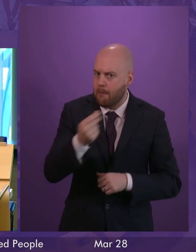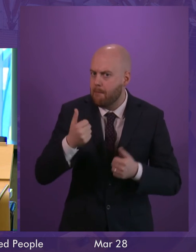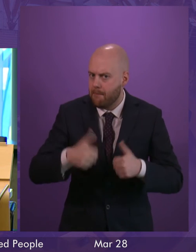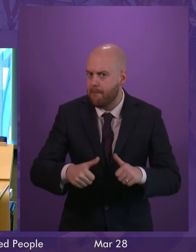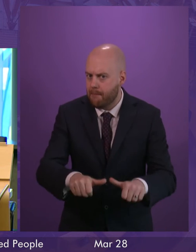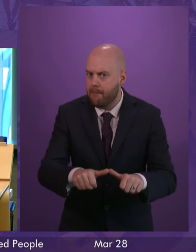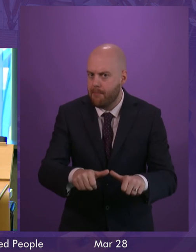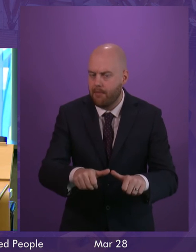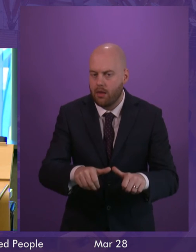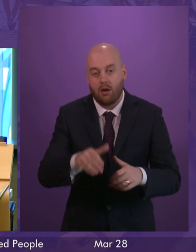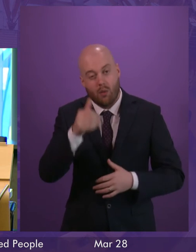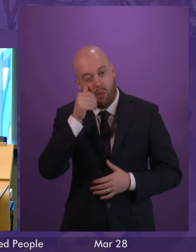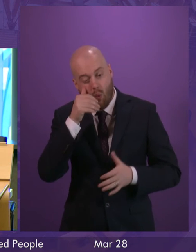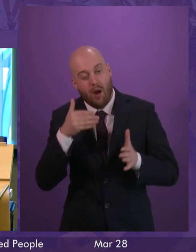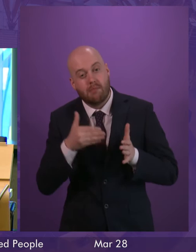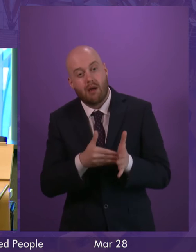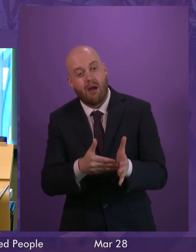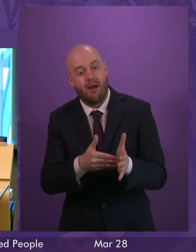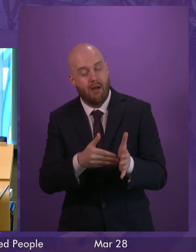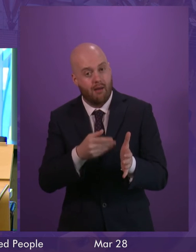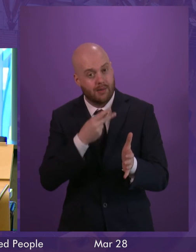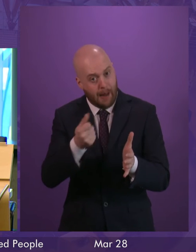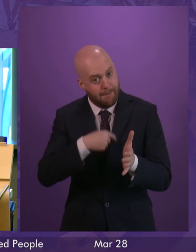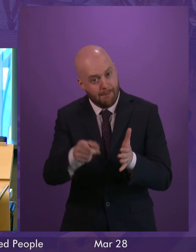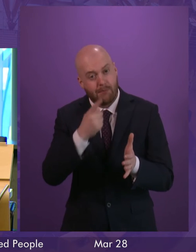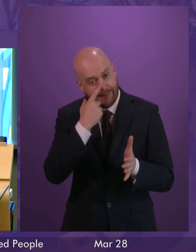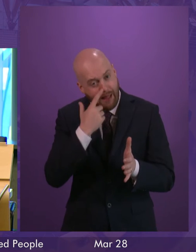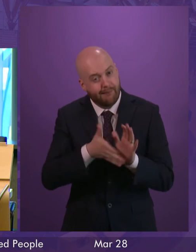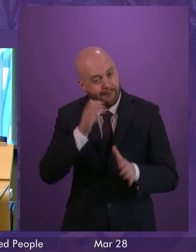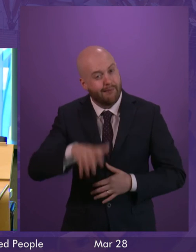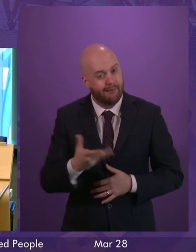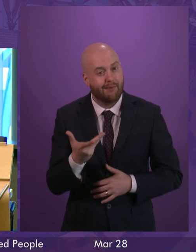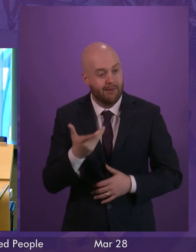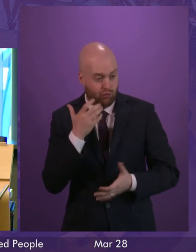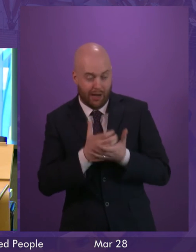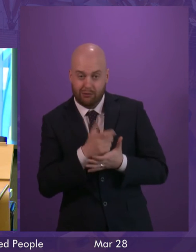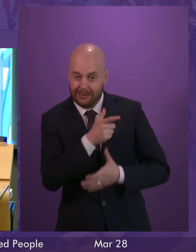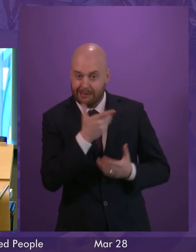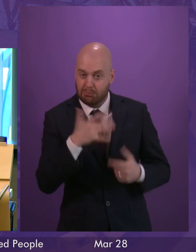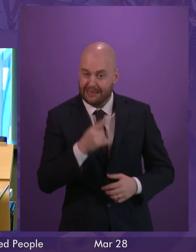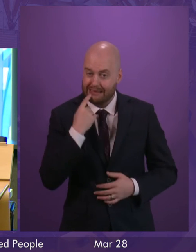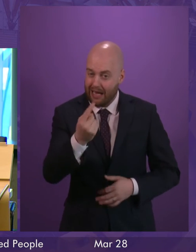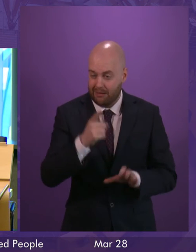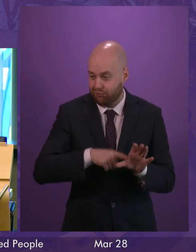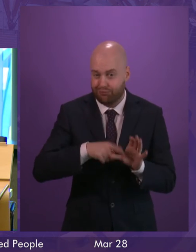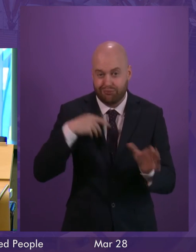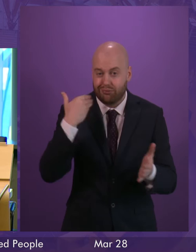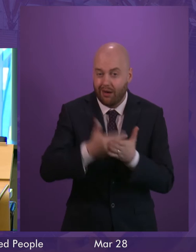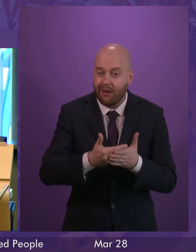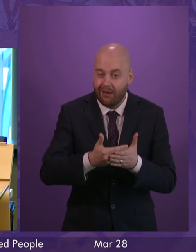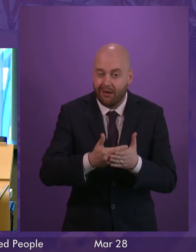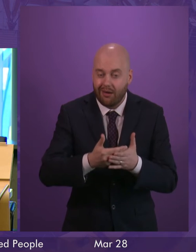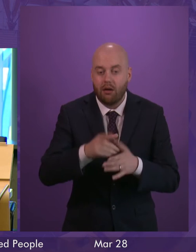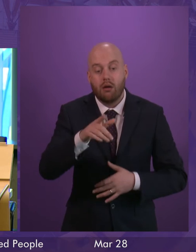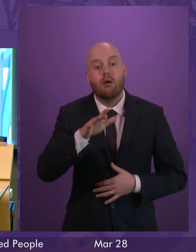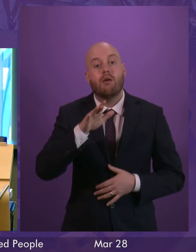are not inevitable. This is something that disability charities have emphasised. Since the publication of the Scottish Government's Fairer